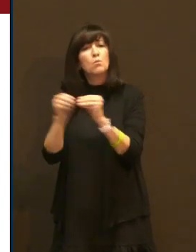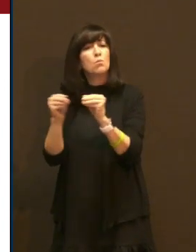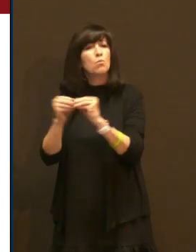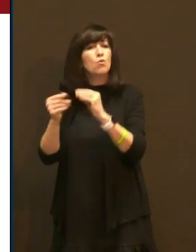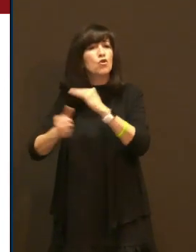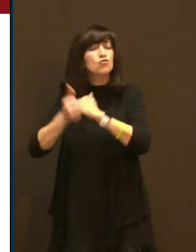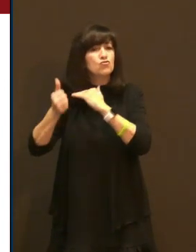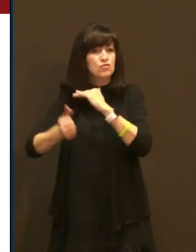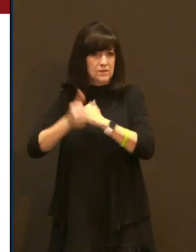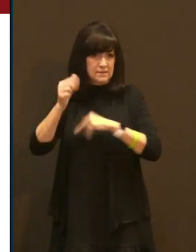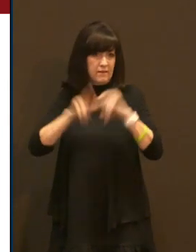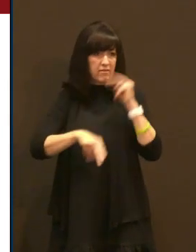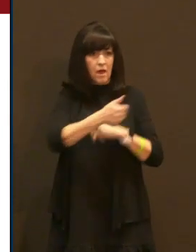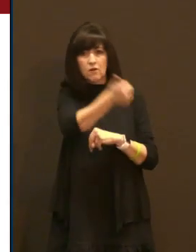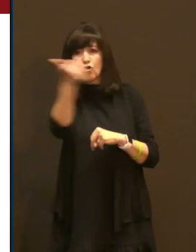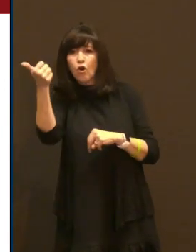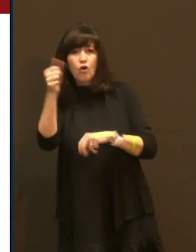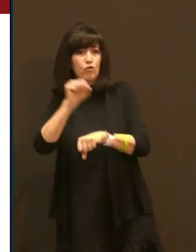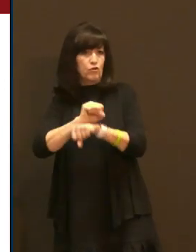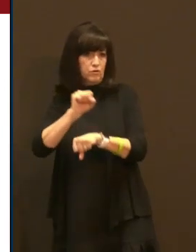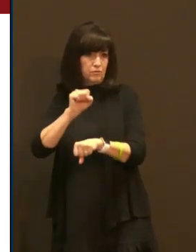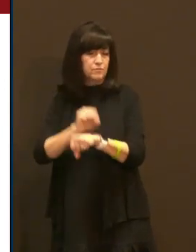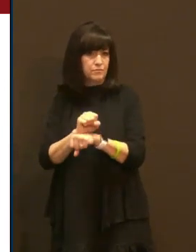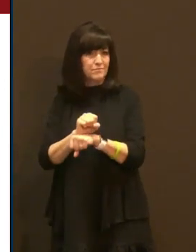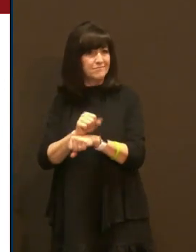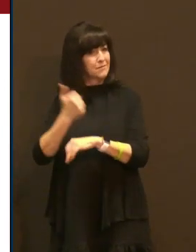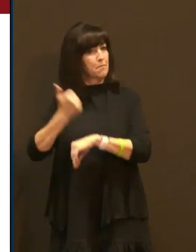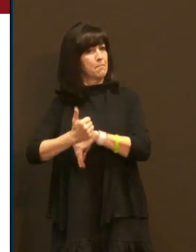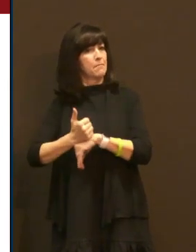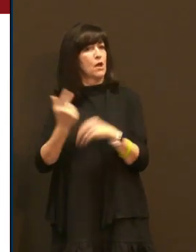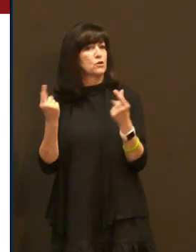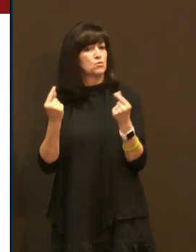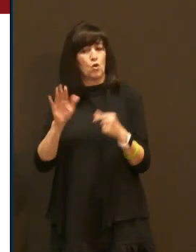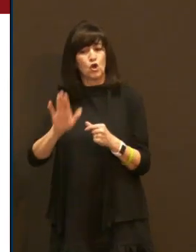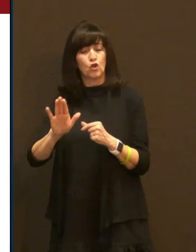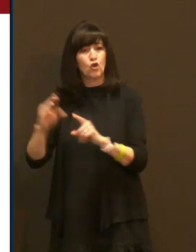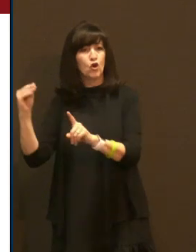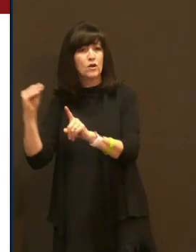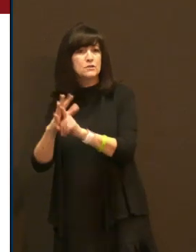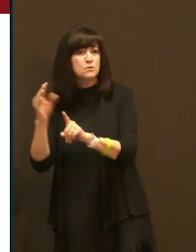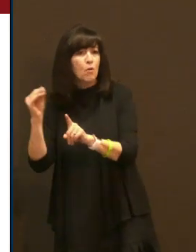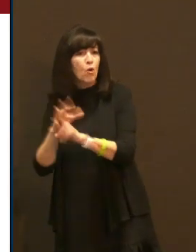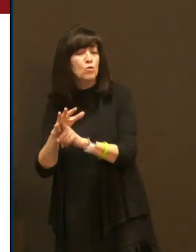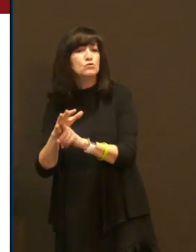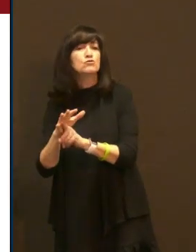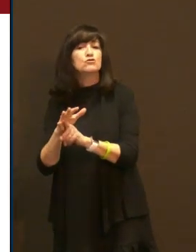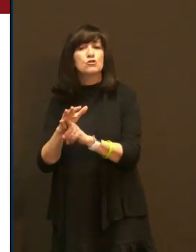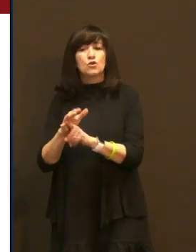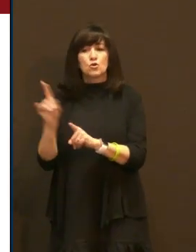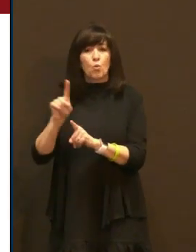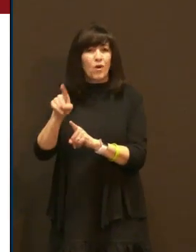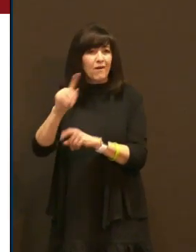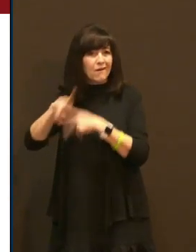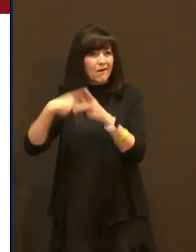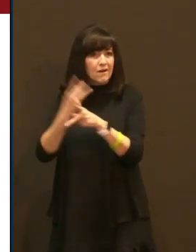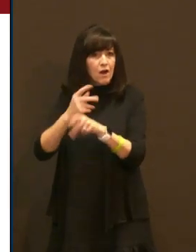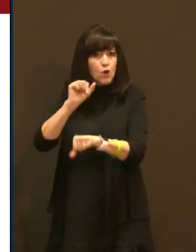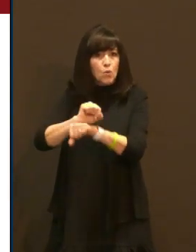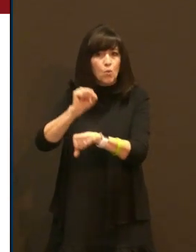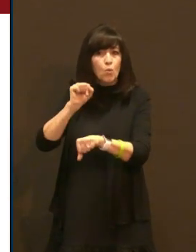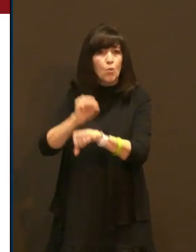to COVID-19 based on their exposure to individuals, members of the public, or specifically individuals